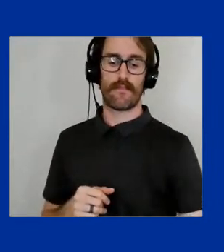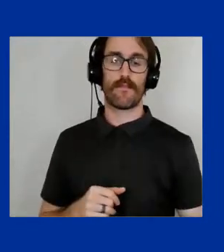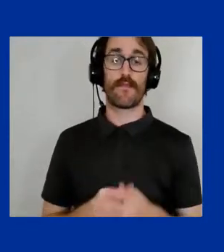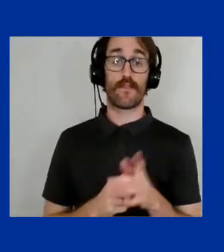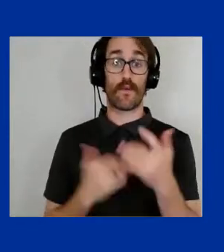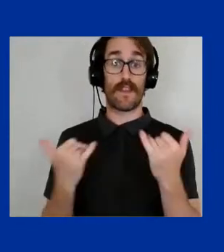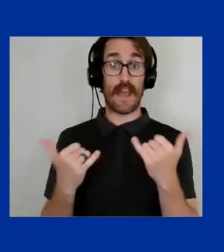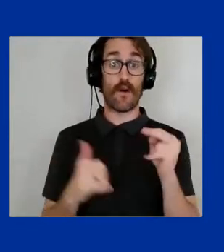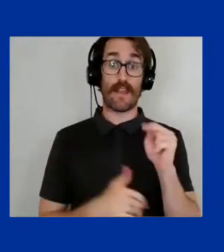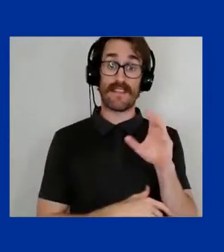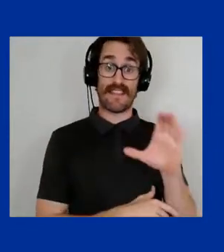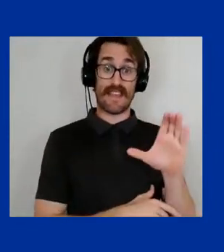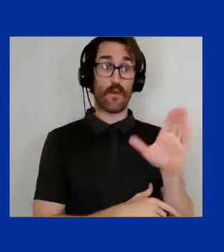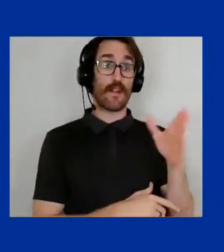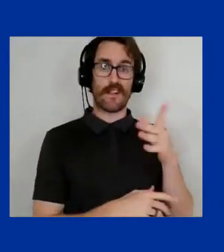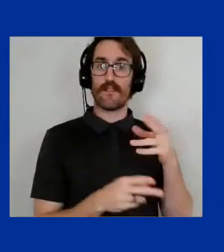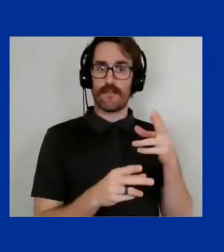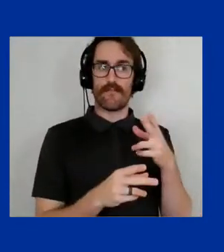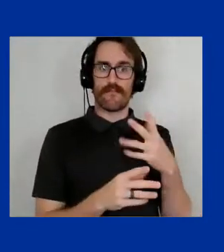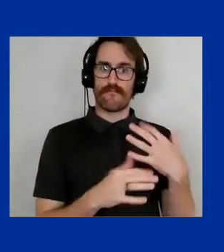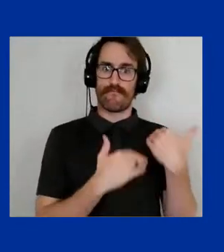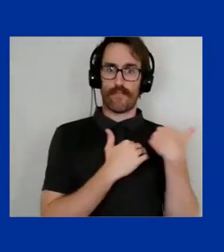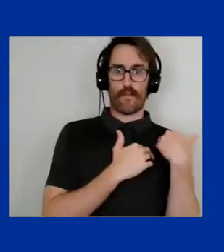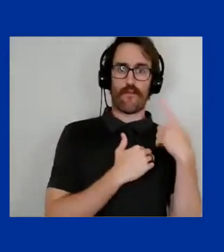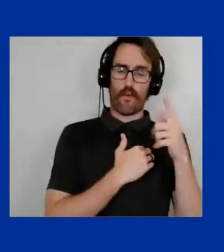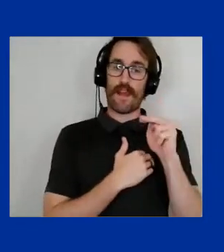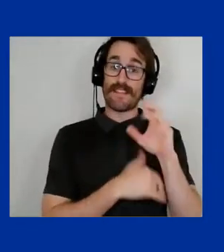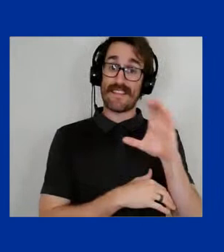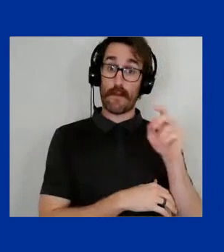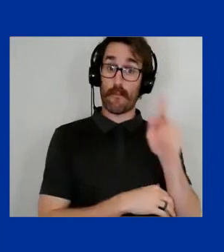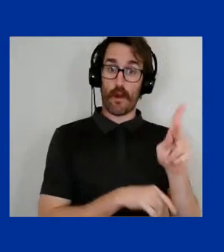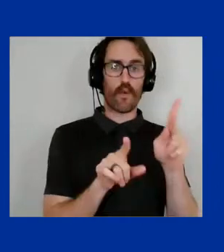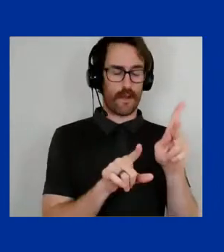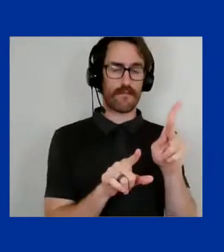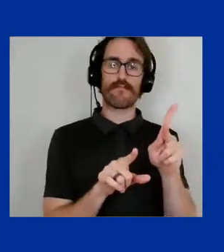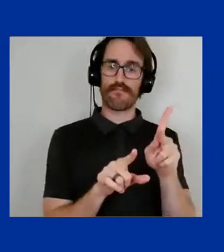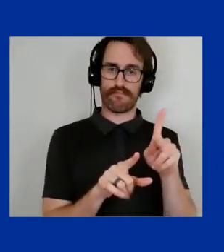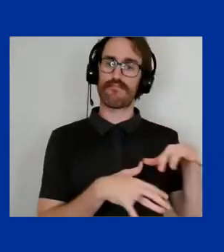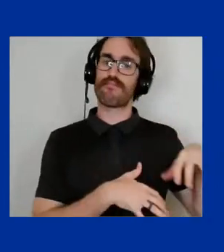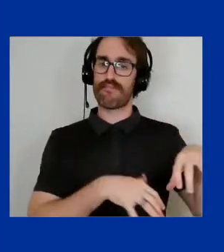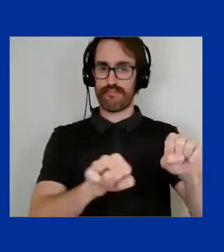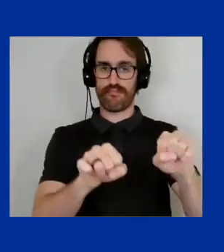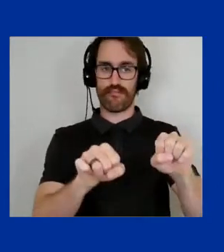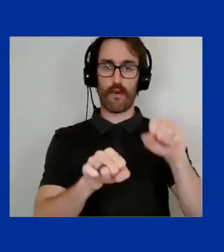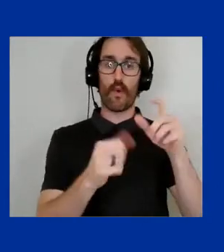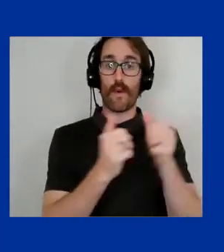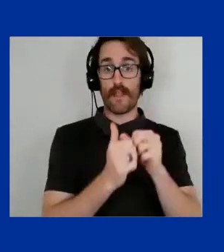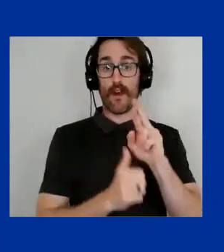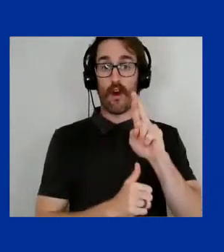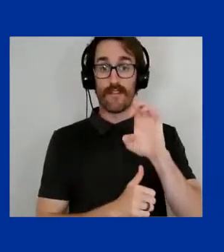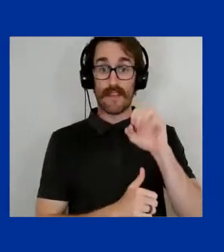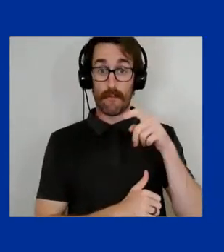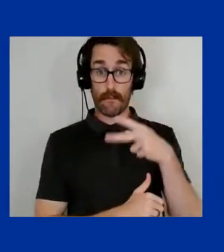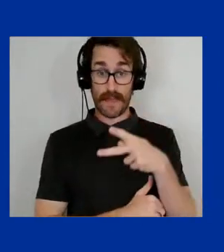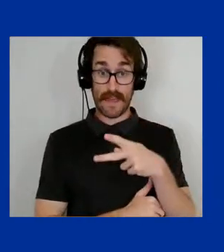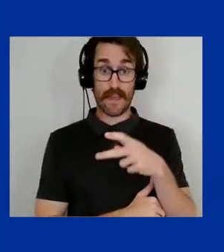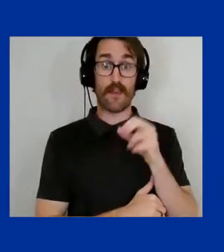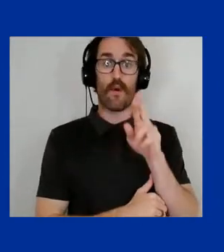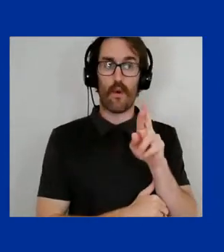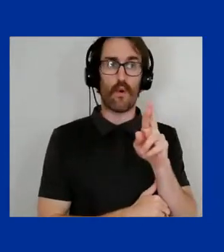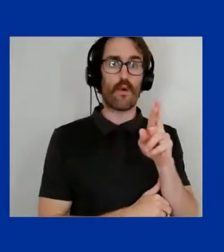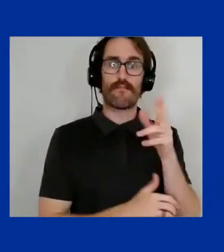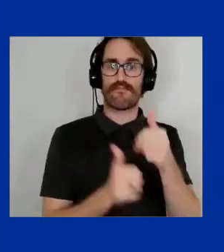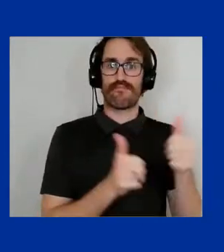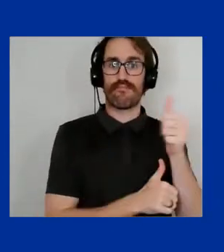responsibility, either with the RCMP or Ottawa Police in some sort of fashion. So we're spreading out the work a little bit more. We're calling on colleagues to